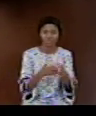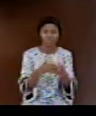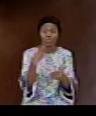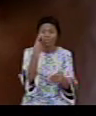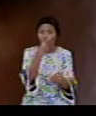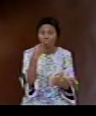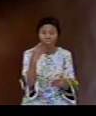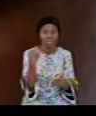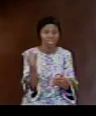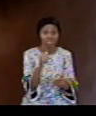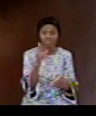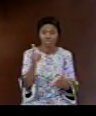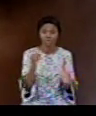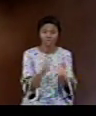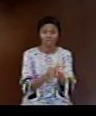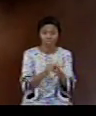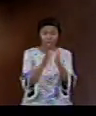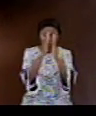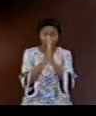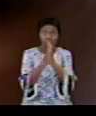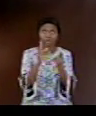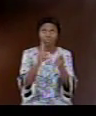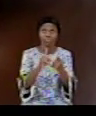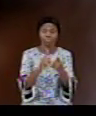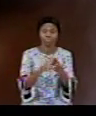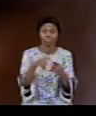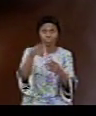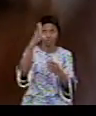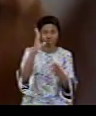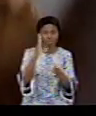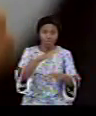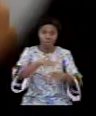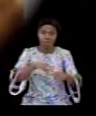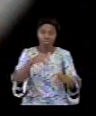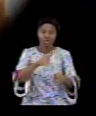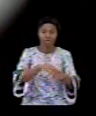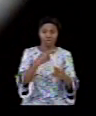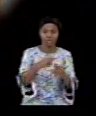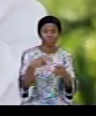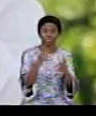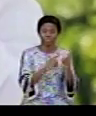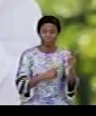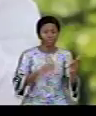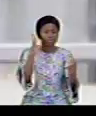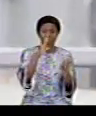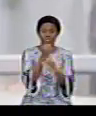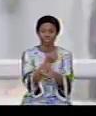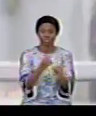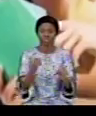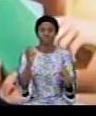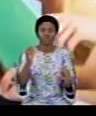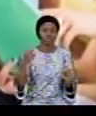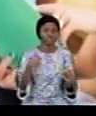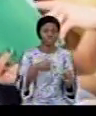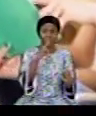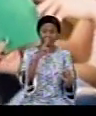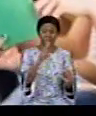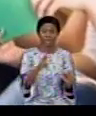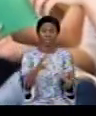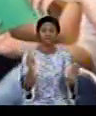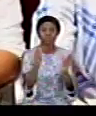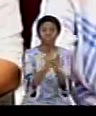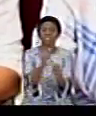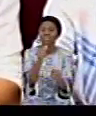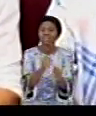upon the name of the Lord shall be saved whosoever were reaching everyone the men and the women the boys